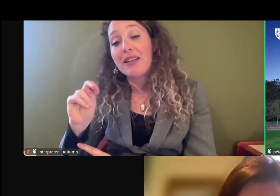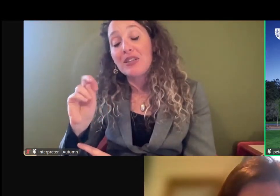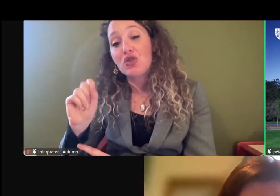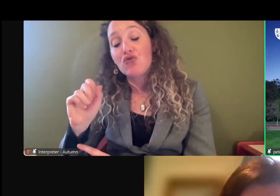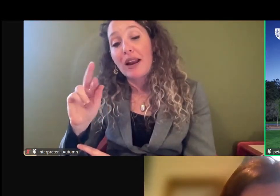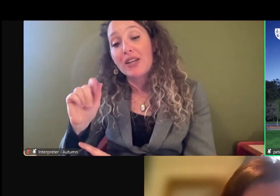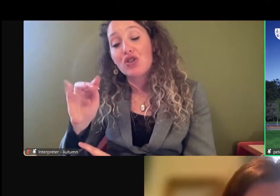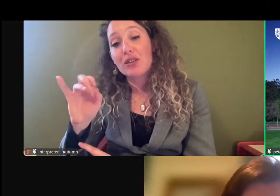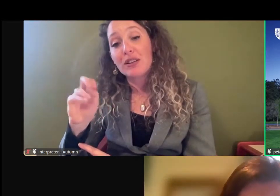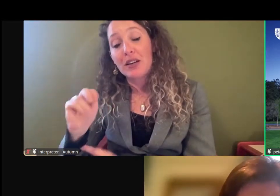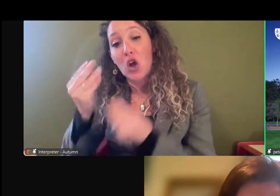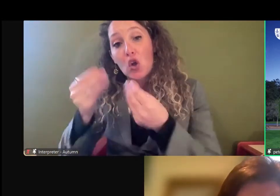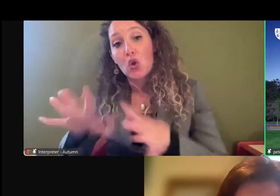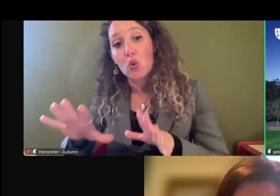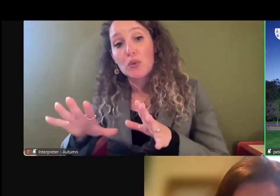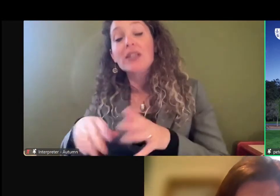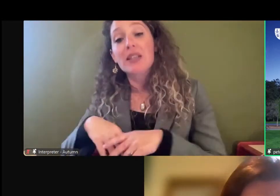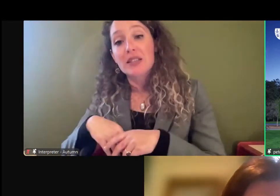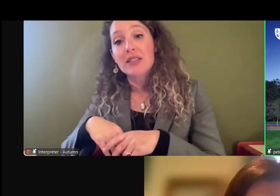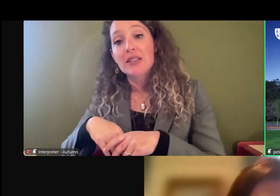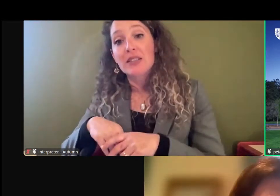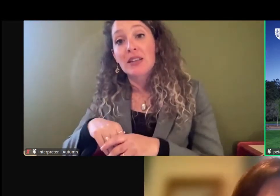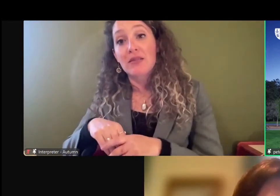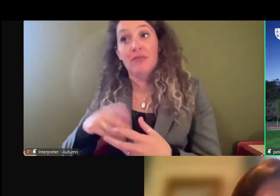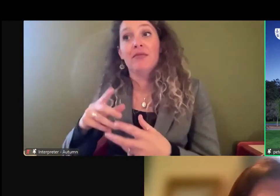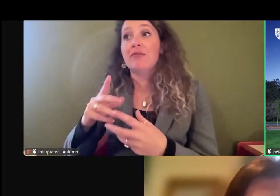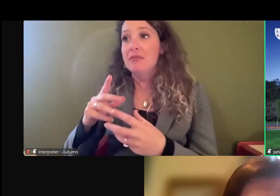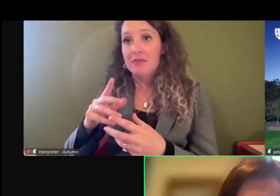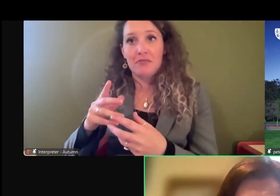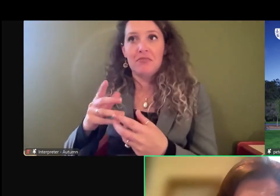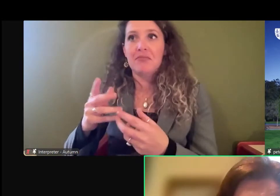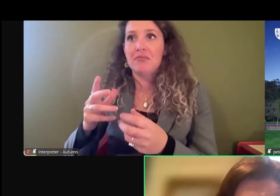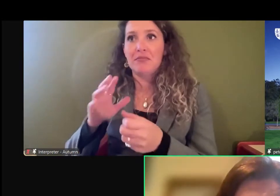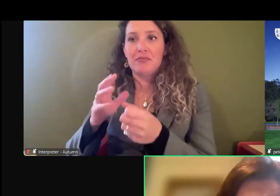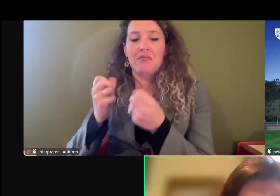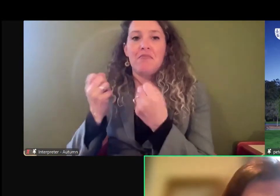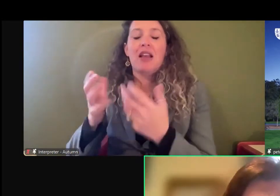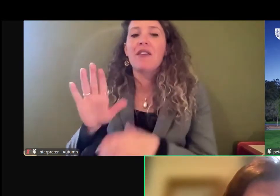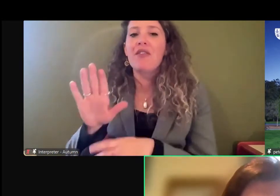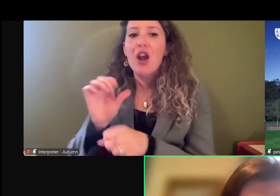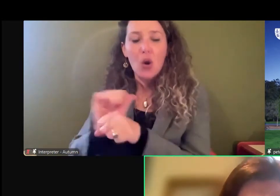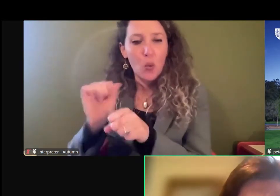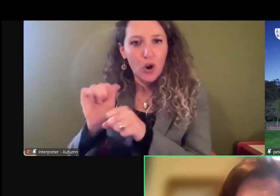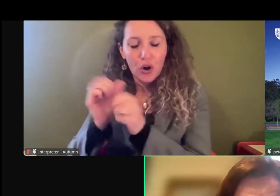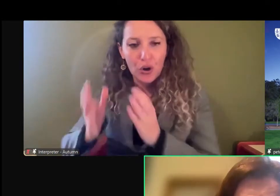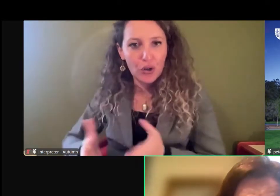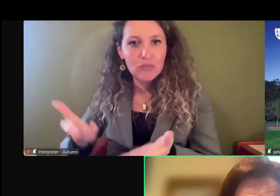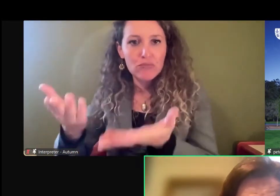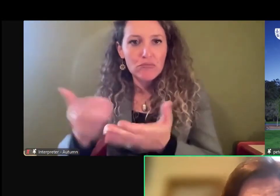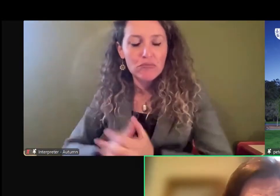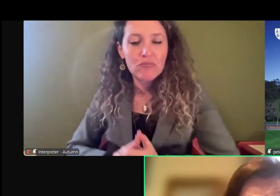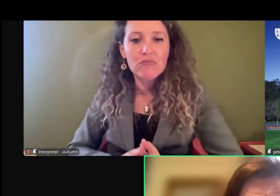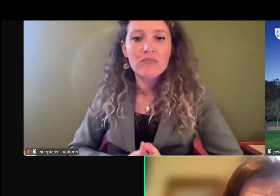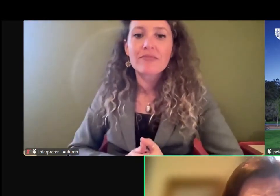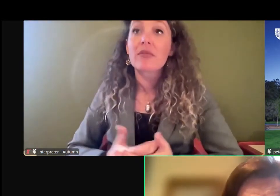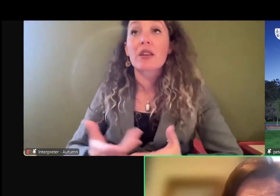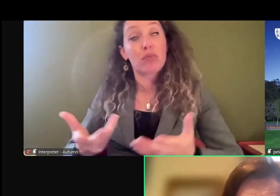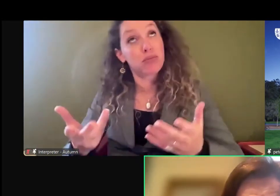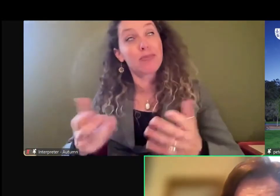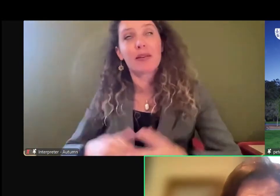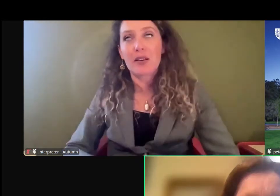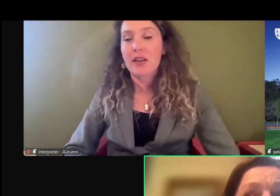loses a huge percentage of its workforce? Oh gosh, there's so many. I mean, that's what I